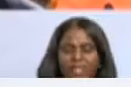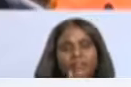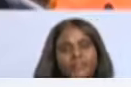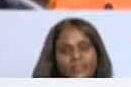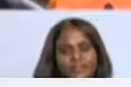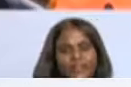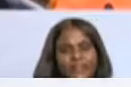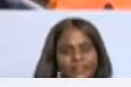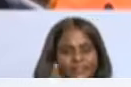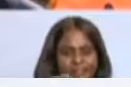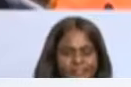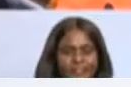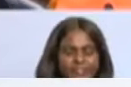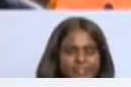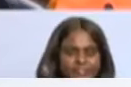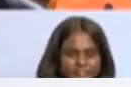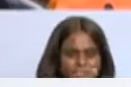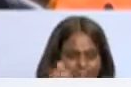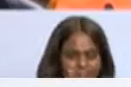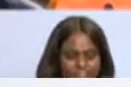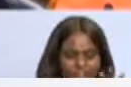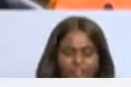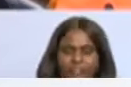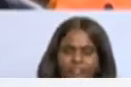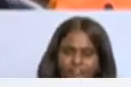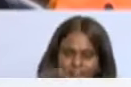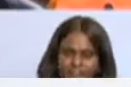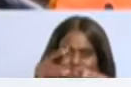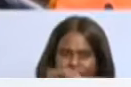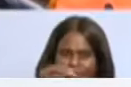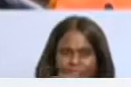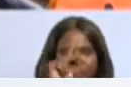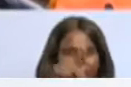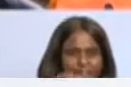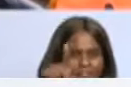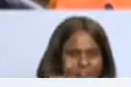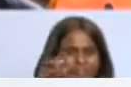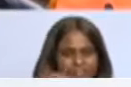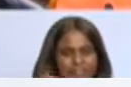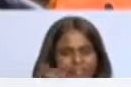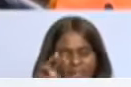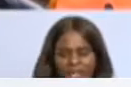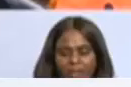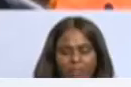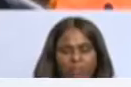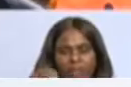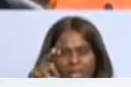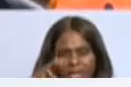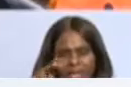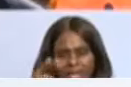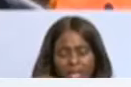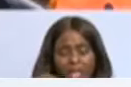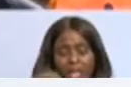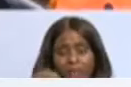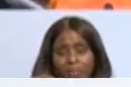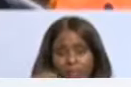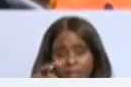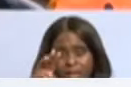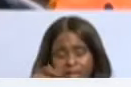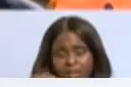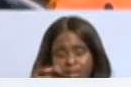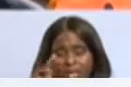sustainability, substantially increasing the participation of MSMEs in public